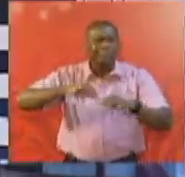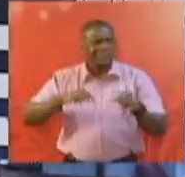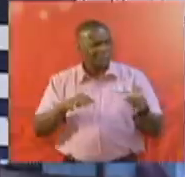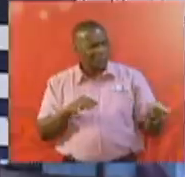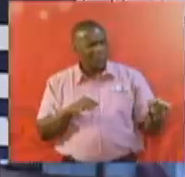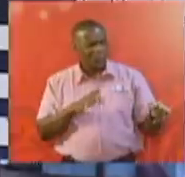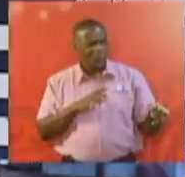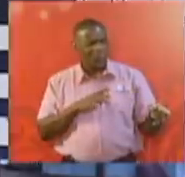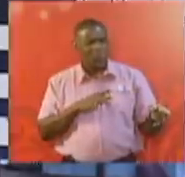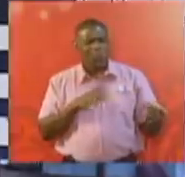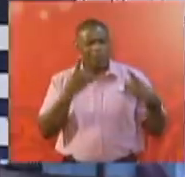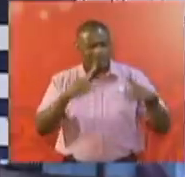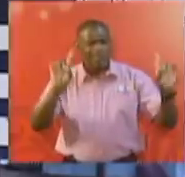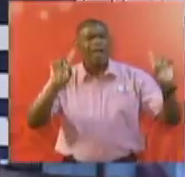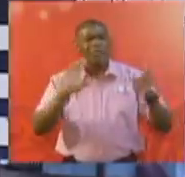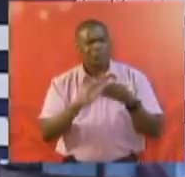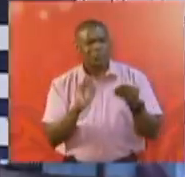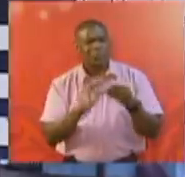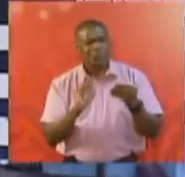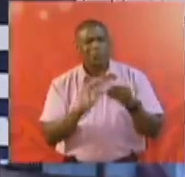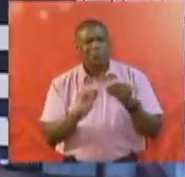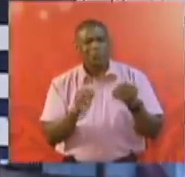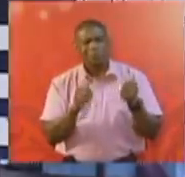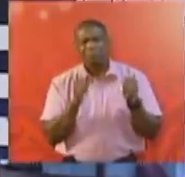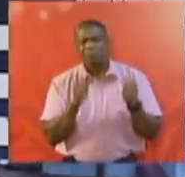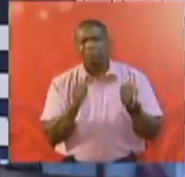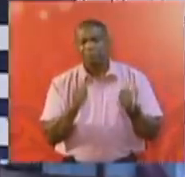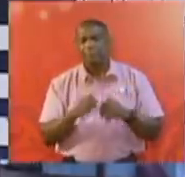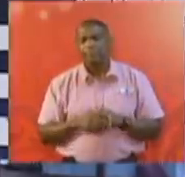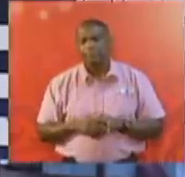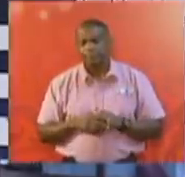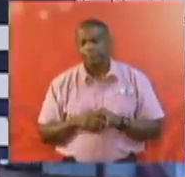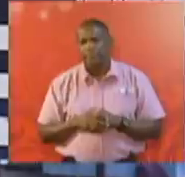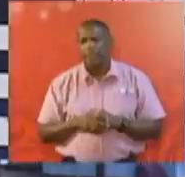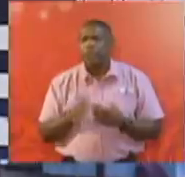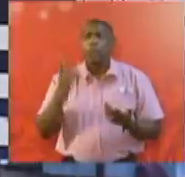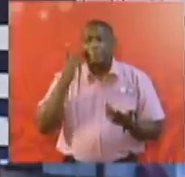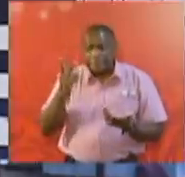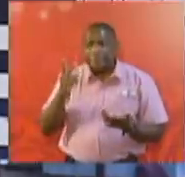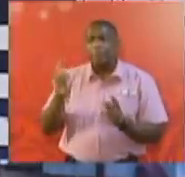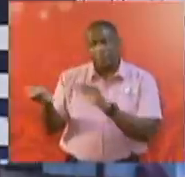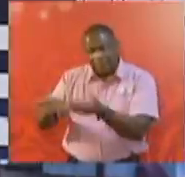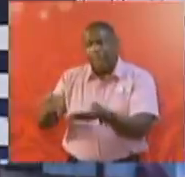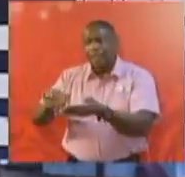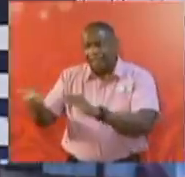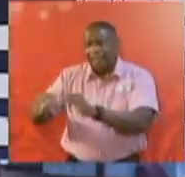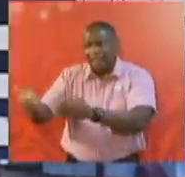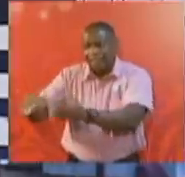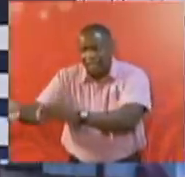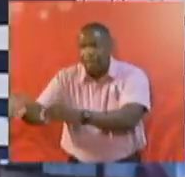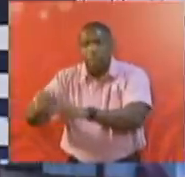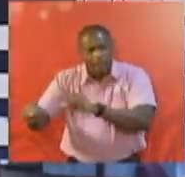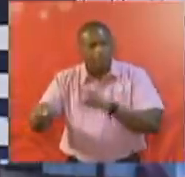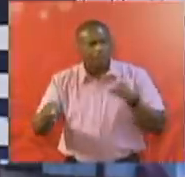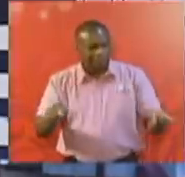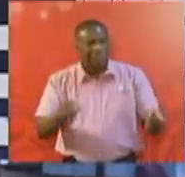of mortality, but we do see people surviving, even people surviving against the odds. Now, that's a good point. I just want to